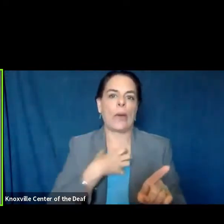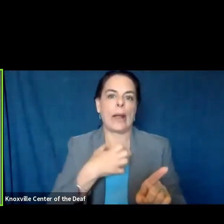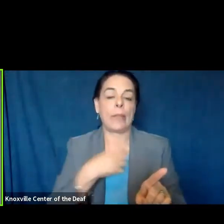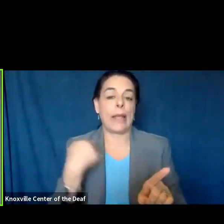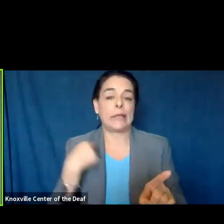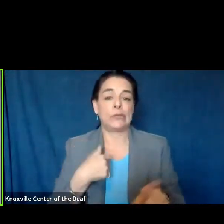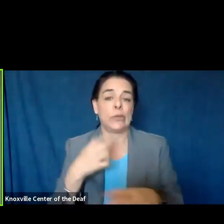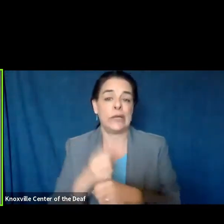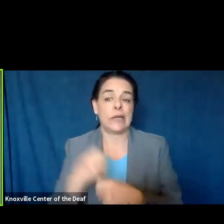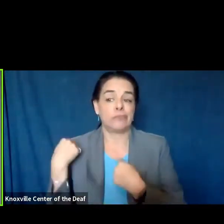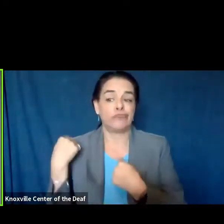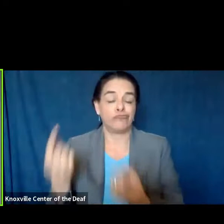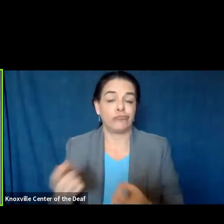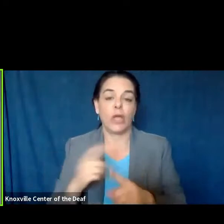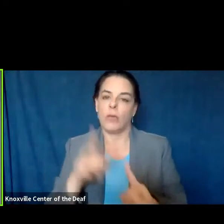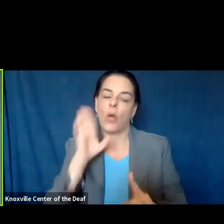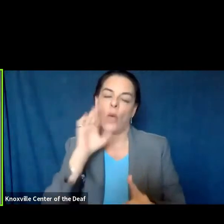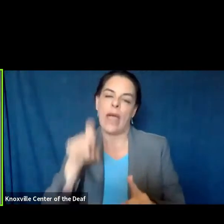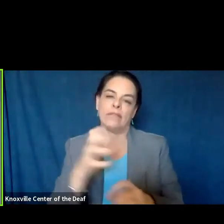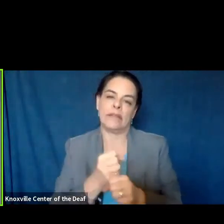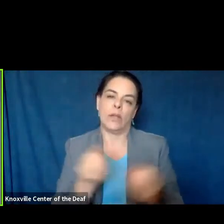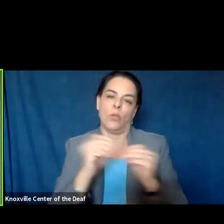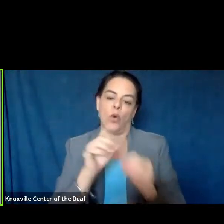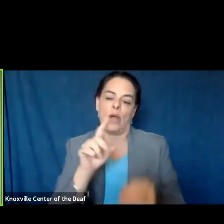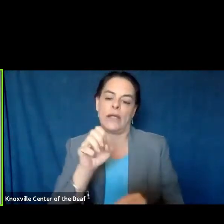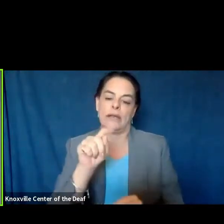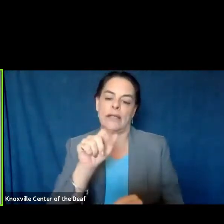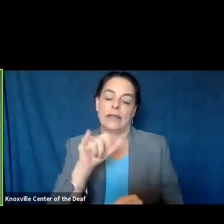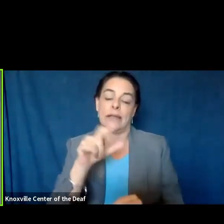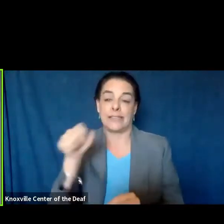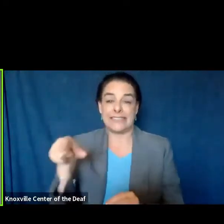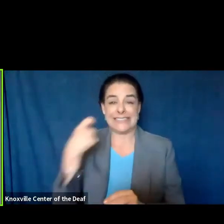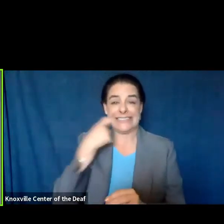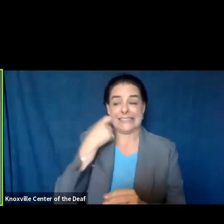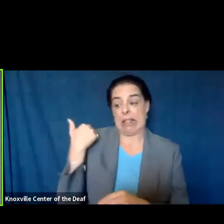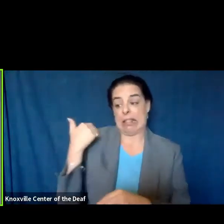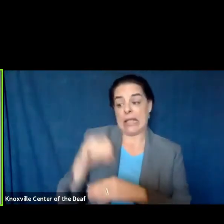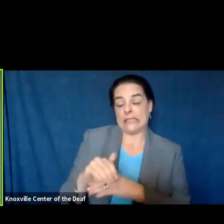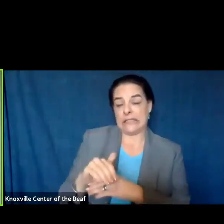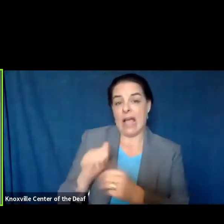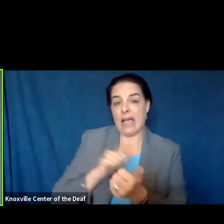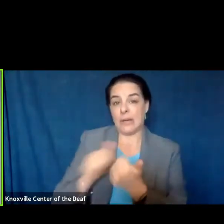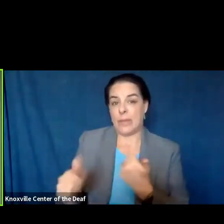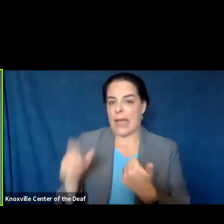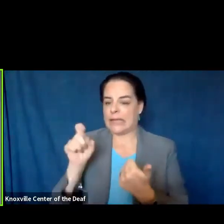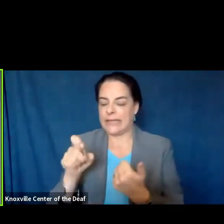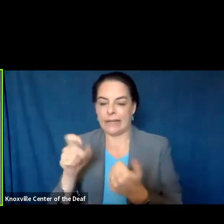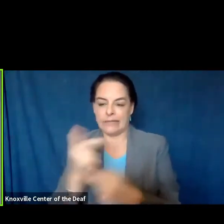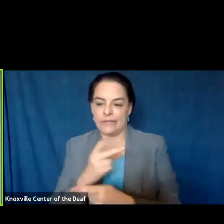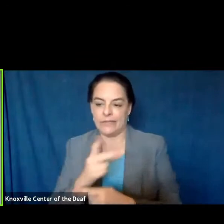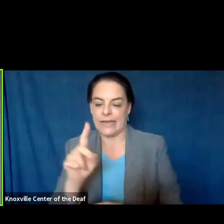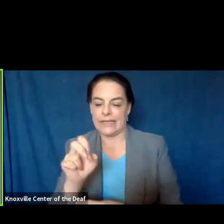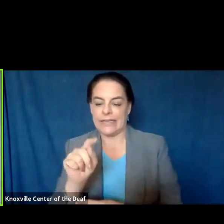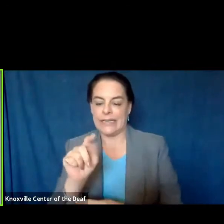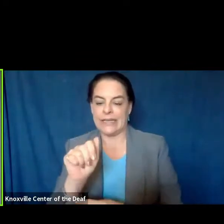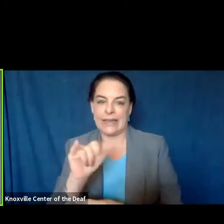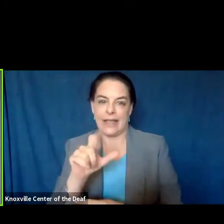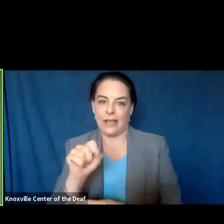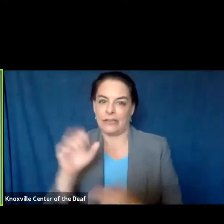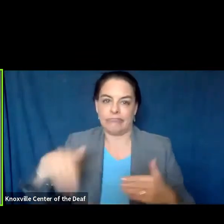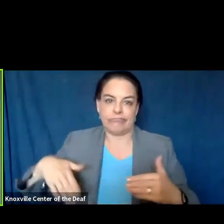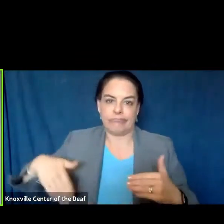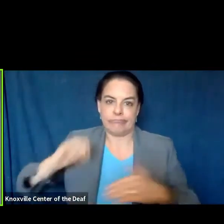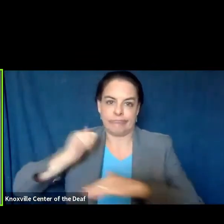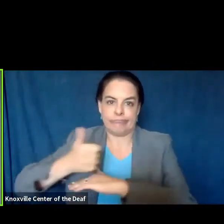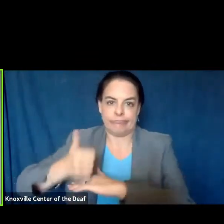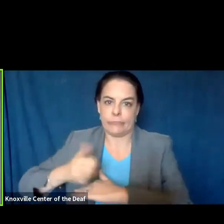in, but we'll have to get more details on that. Again, since this was just passed last night, still working on the details. It's actually not officially out there just yet, so we're working on